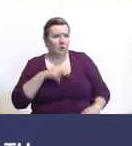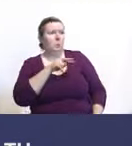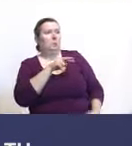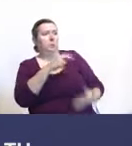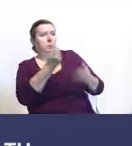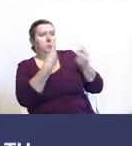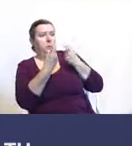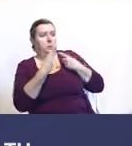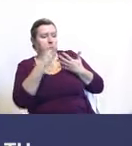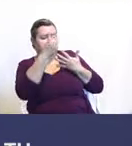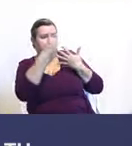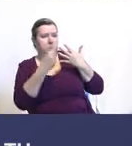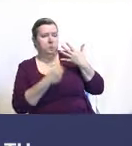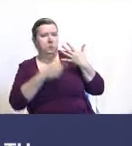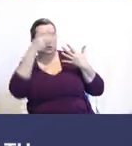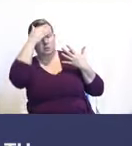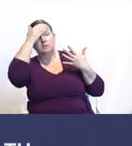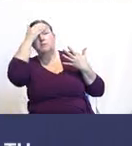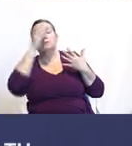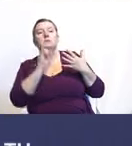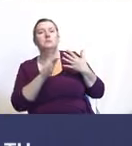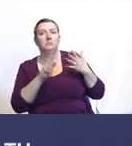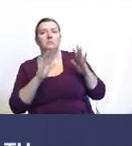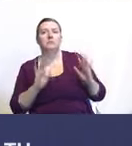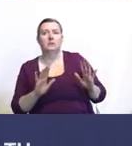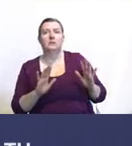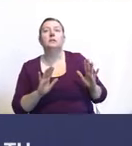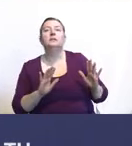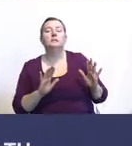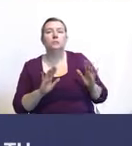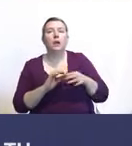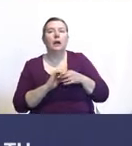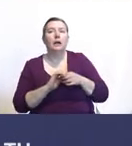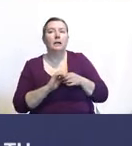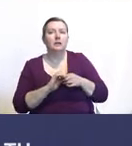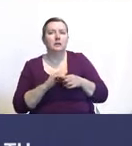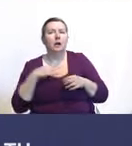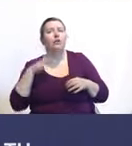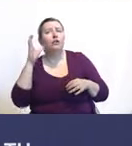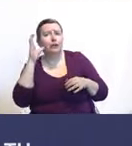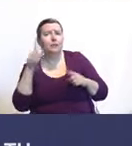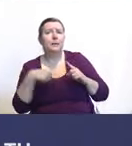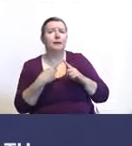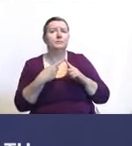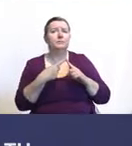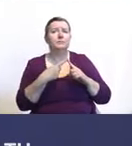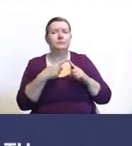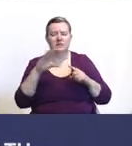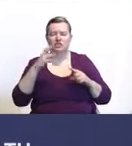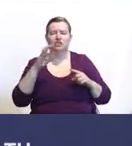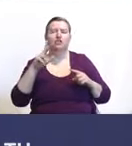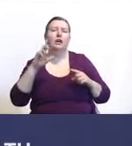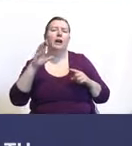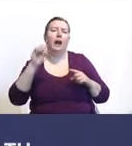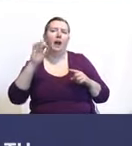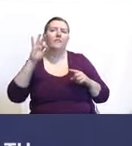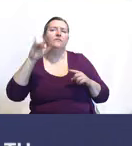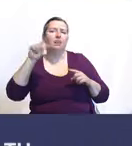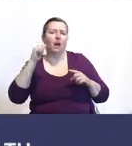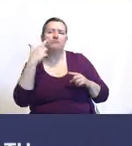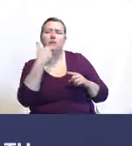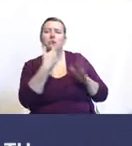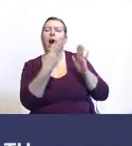back the truck up. I only have tangentially heard of the Chick-fil-A contract or